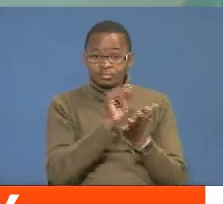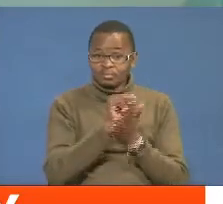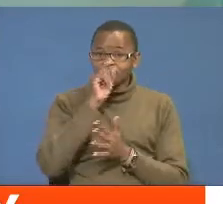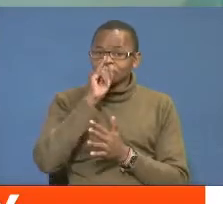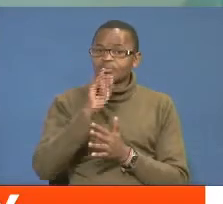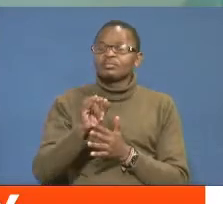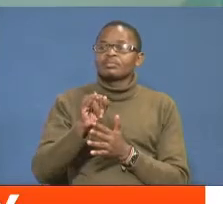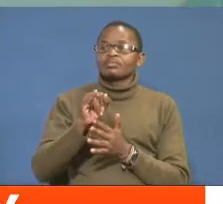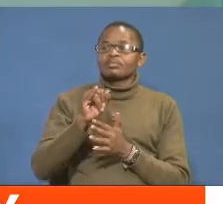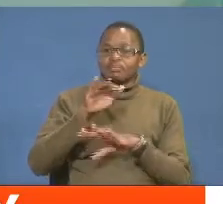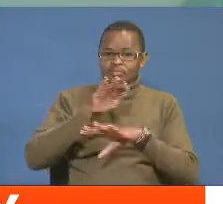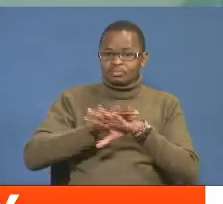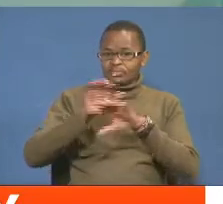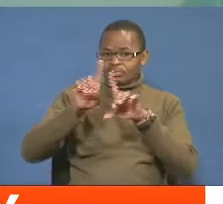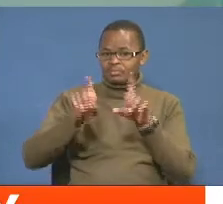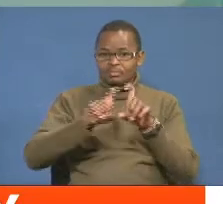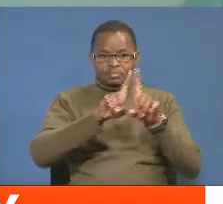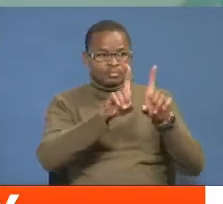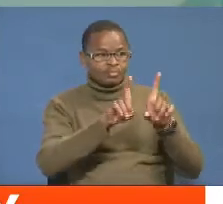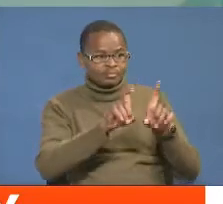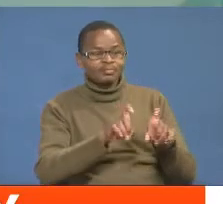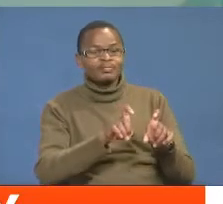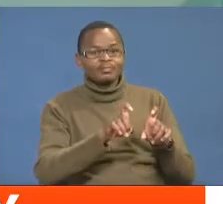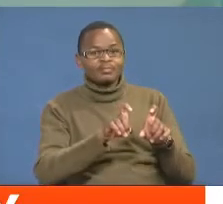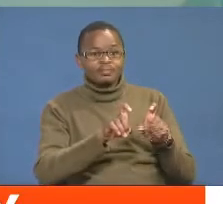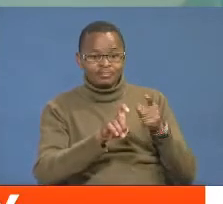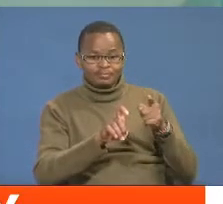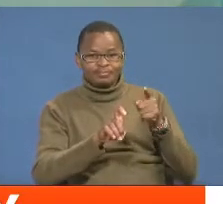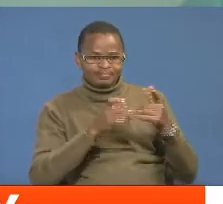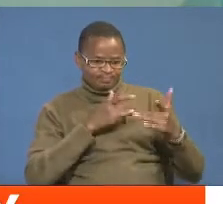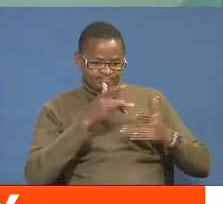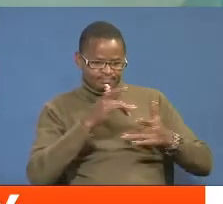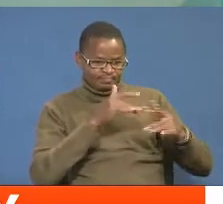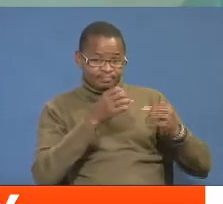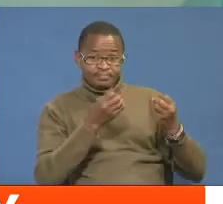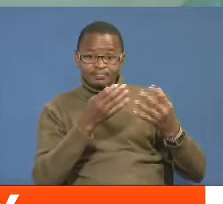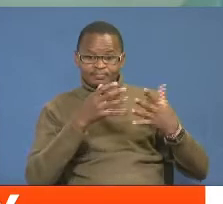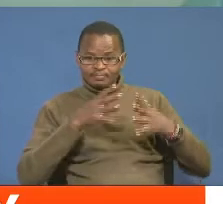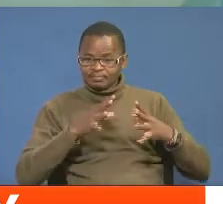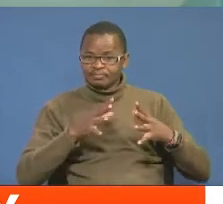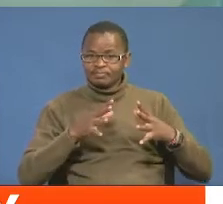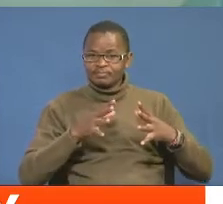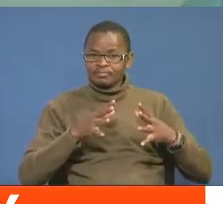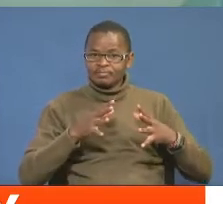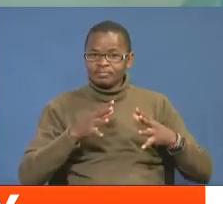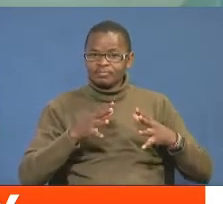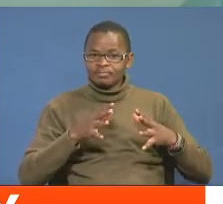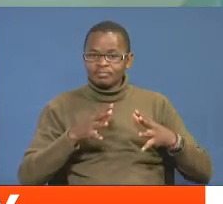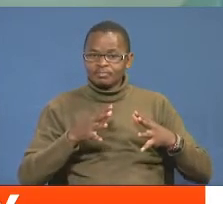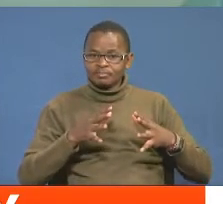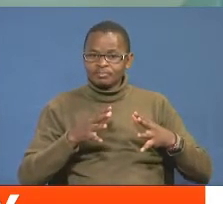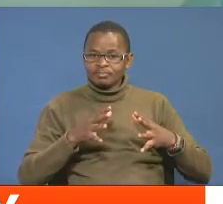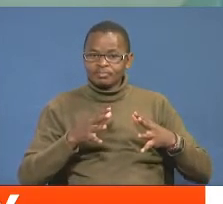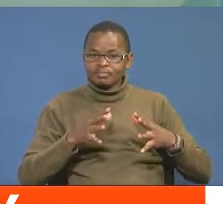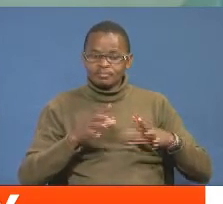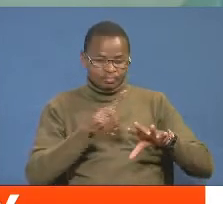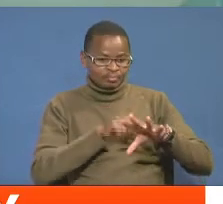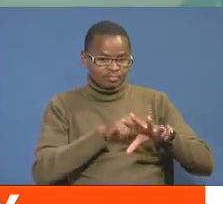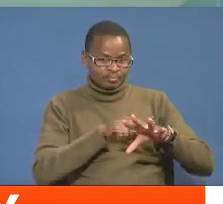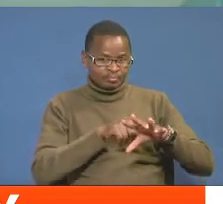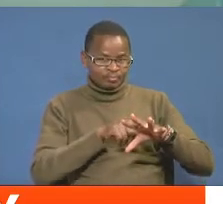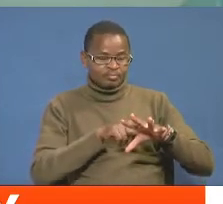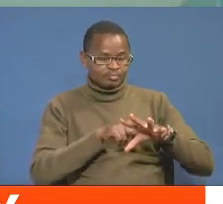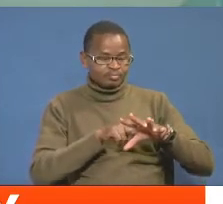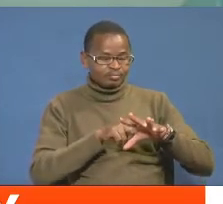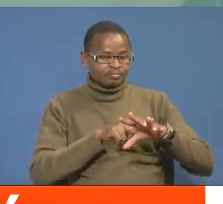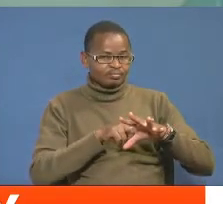is a good question that raises concerns in many people. And, you know, in whenever there's a pandemic, people